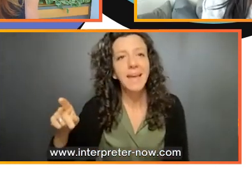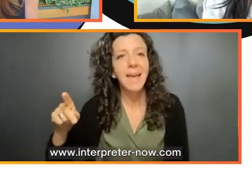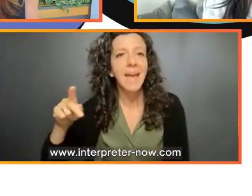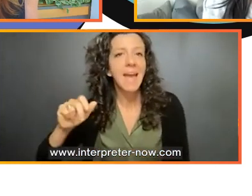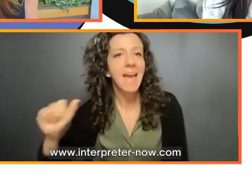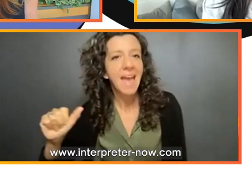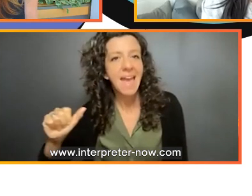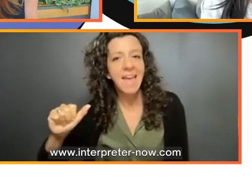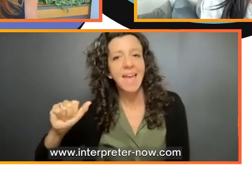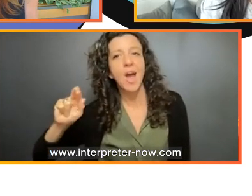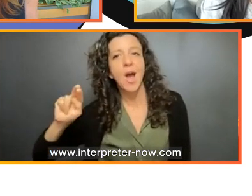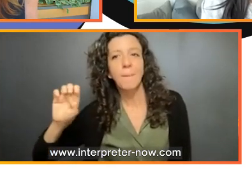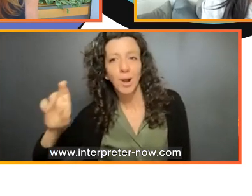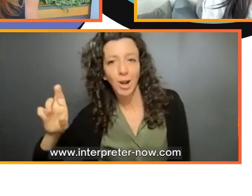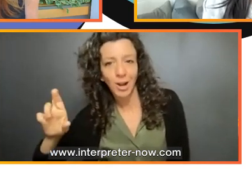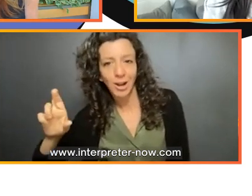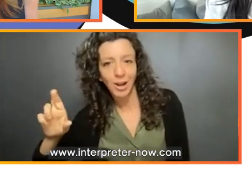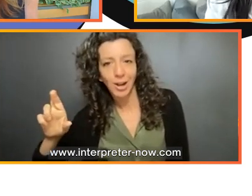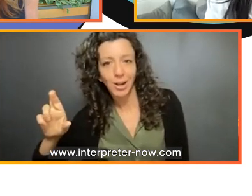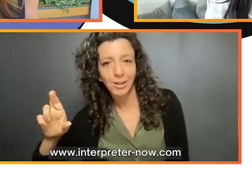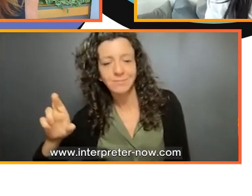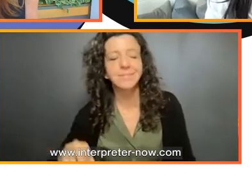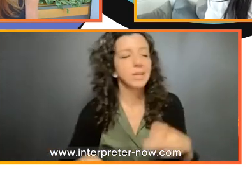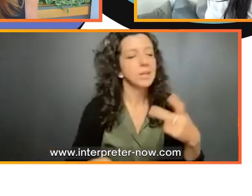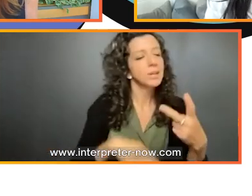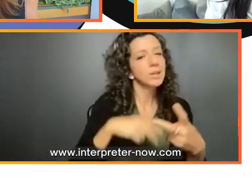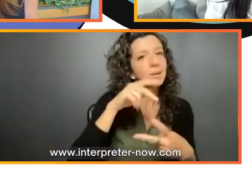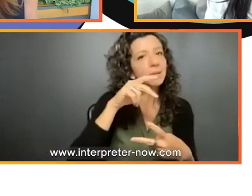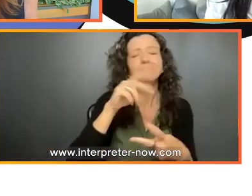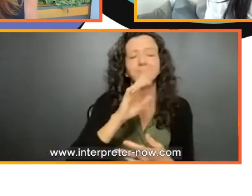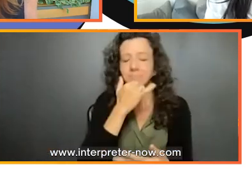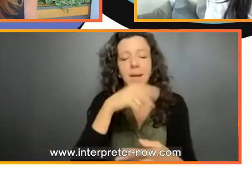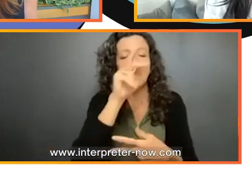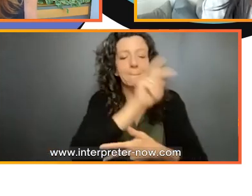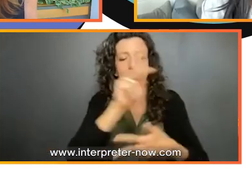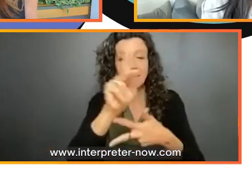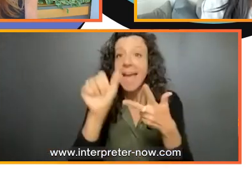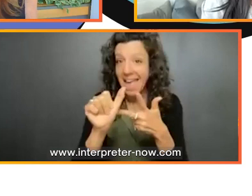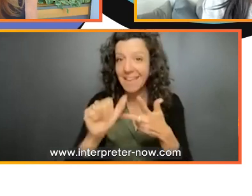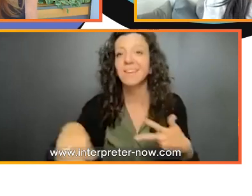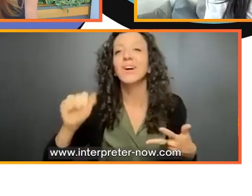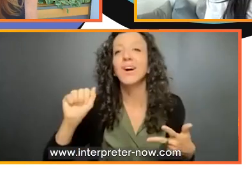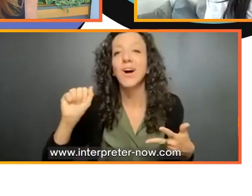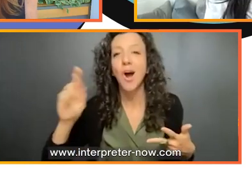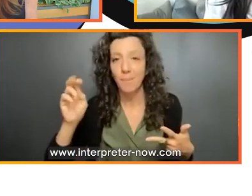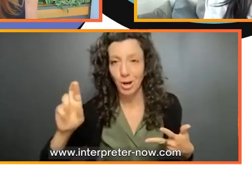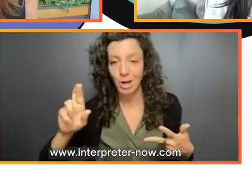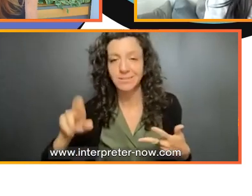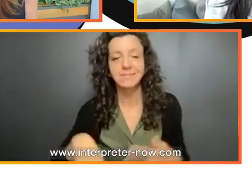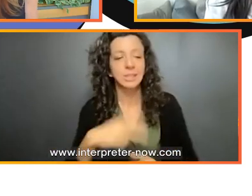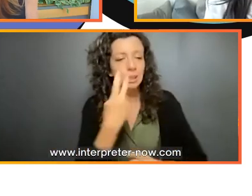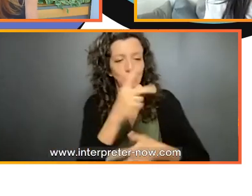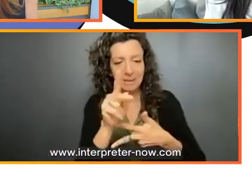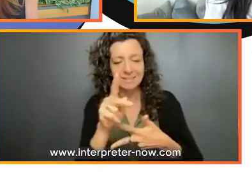our PPPA armor. Hang on, let me say this again. Our PPA armor. That's it. 2 P's and an A. Our PPA